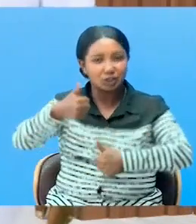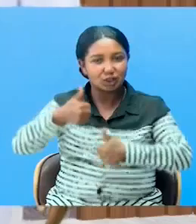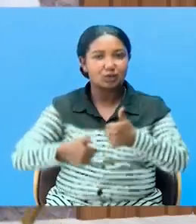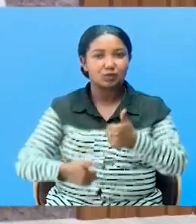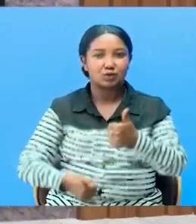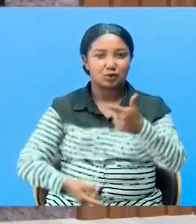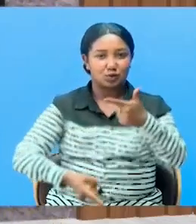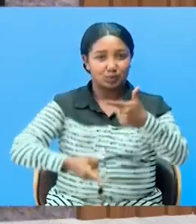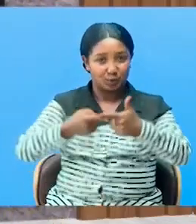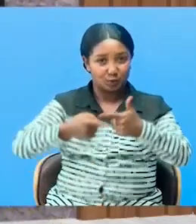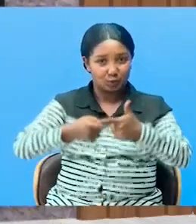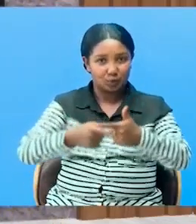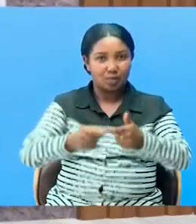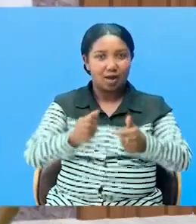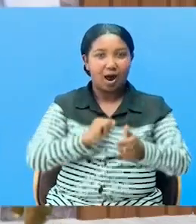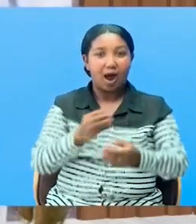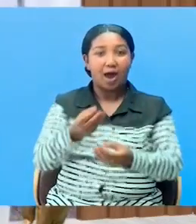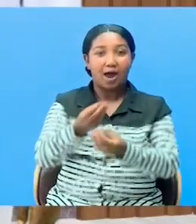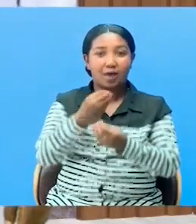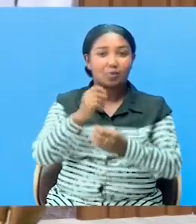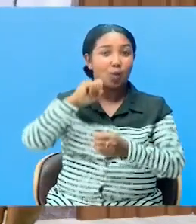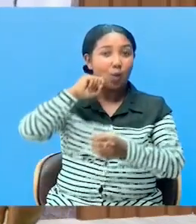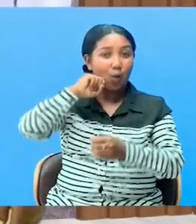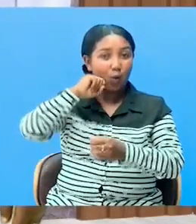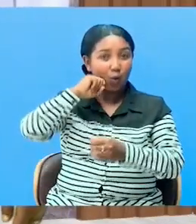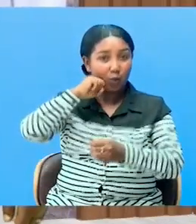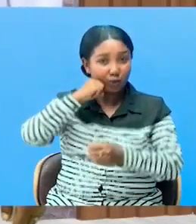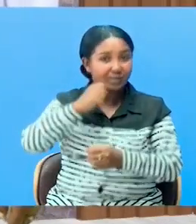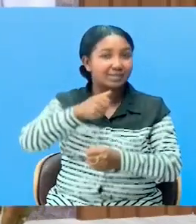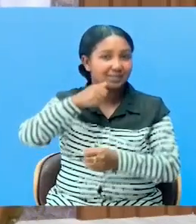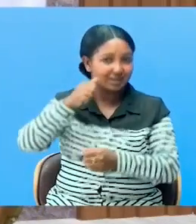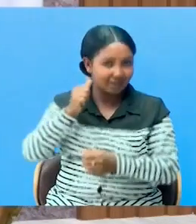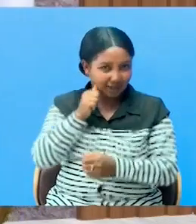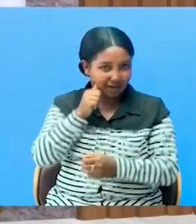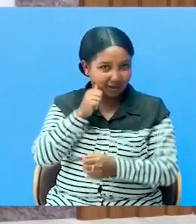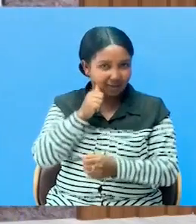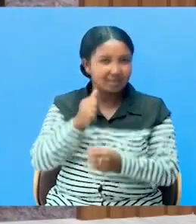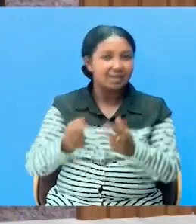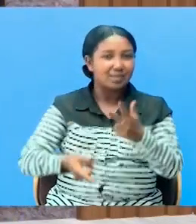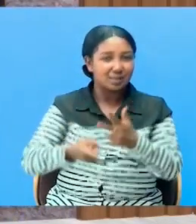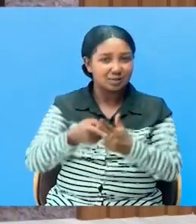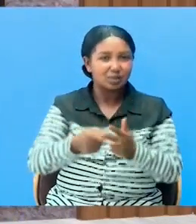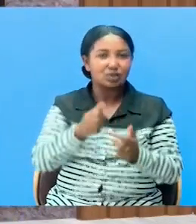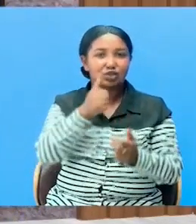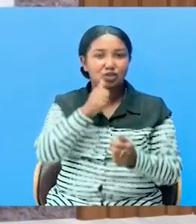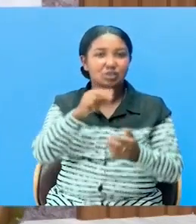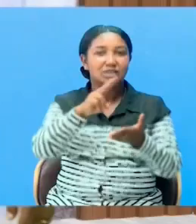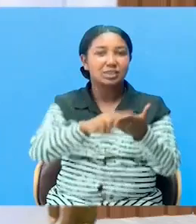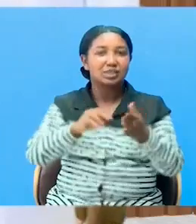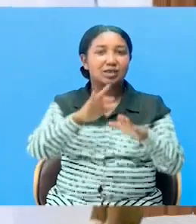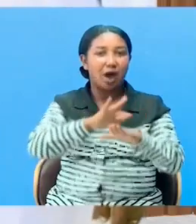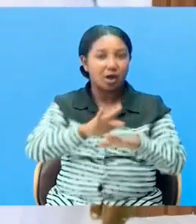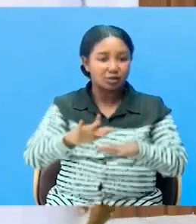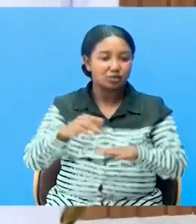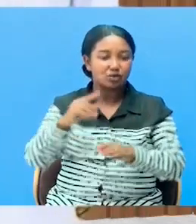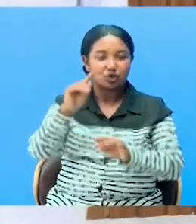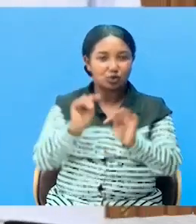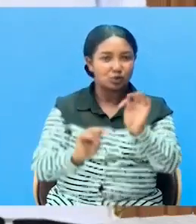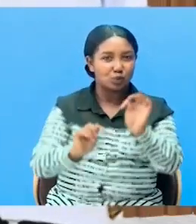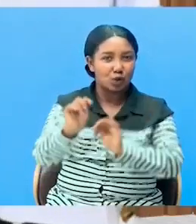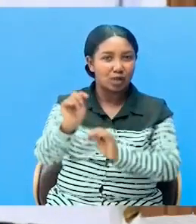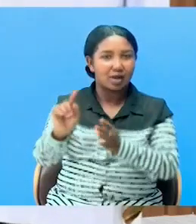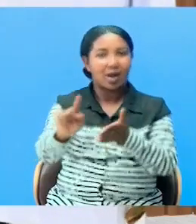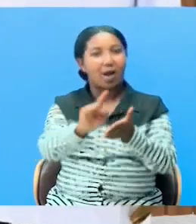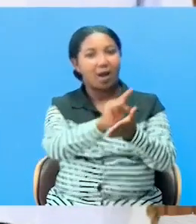space? Number 2, I ate orange yesterday. Number 3, she read dash story